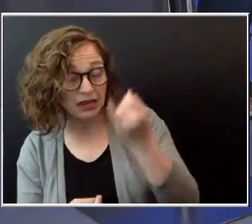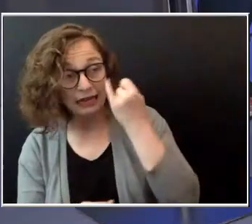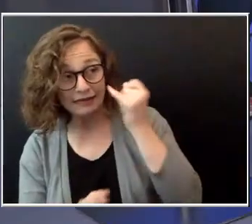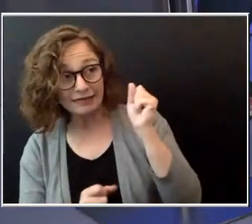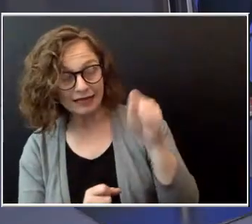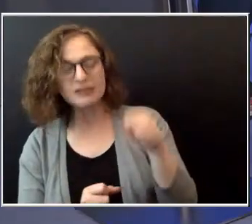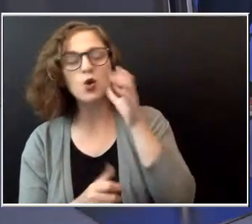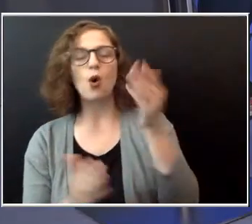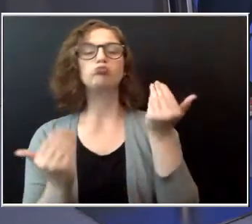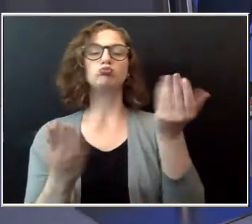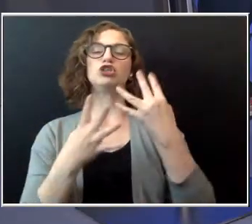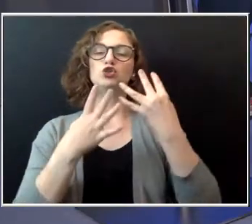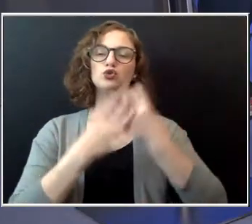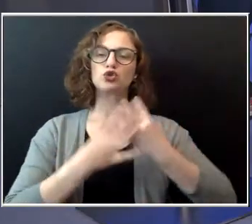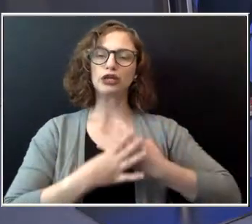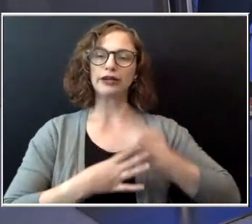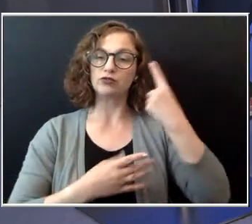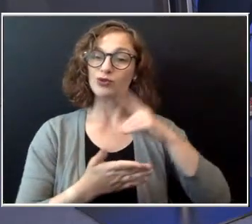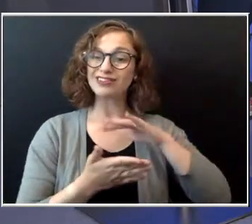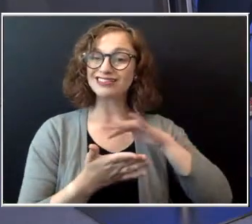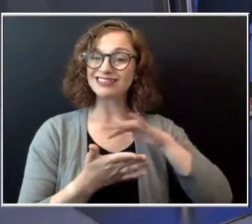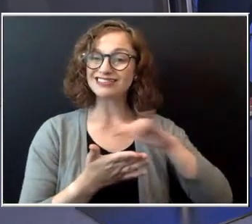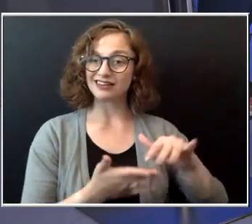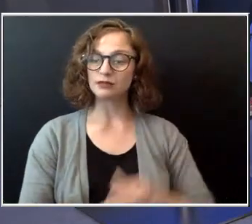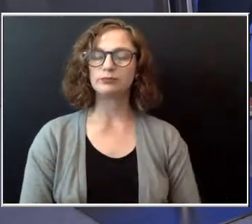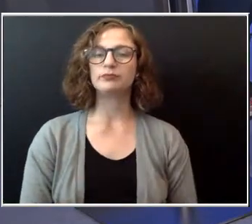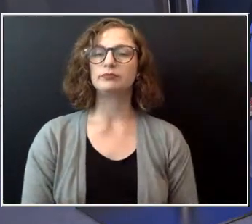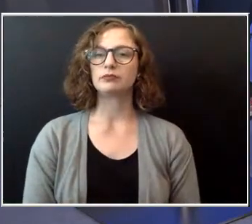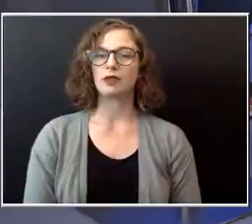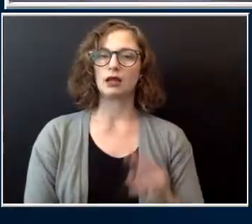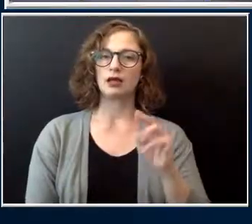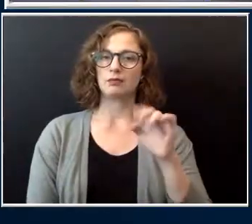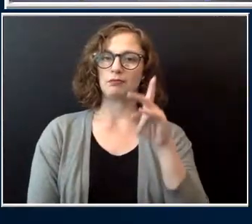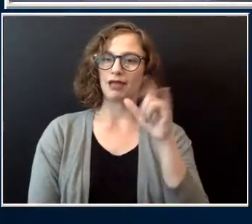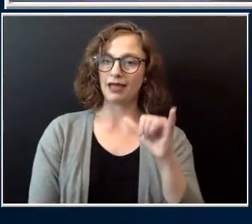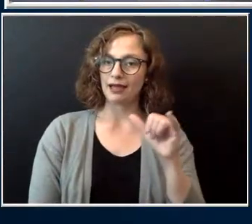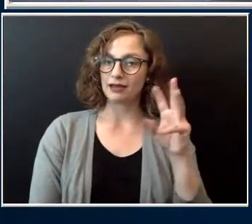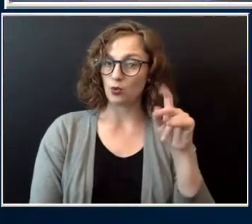and Wake, is the program helping? Is it working for you?